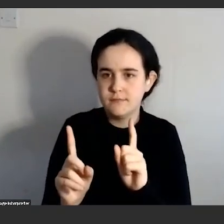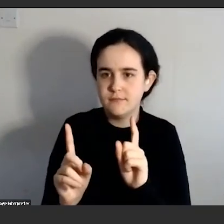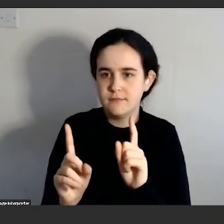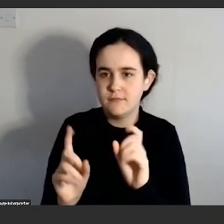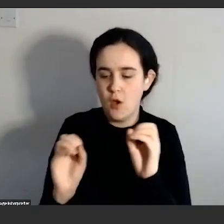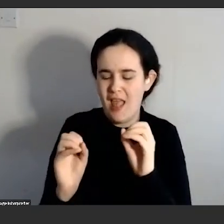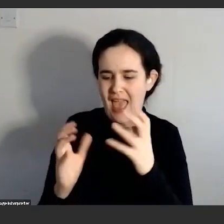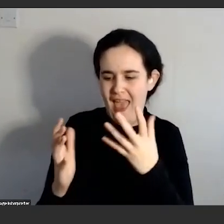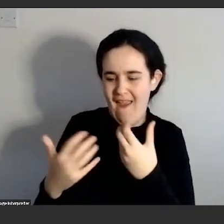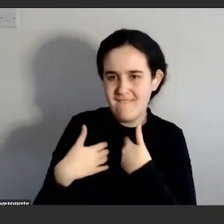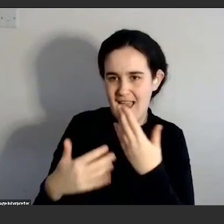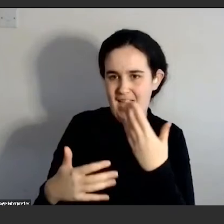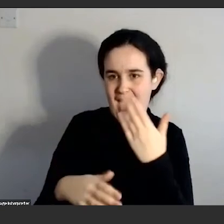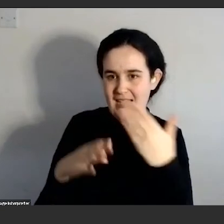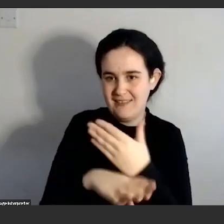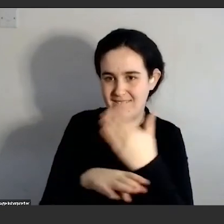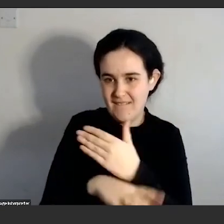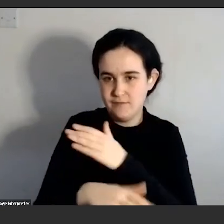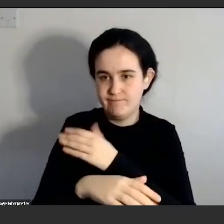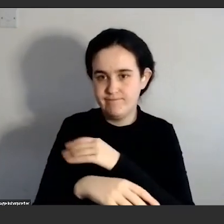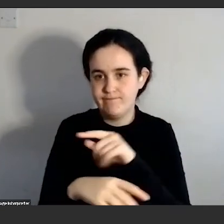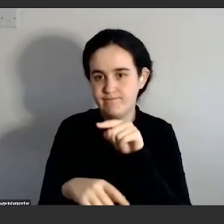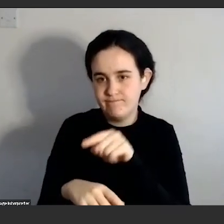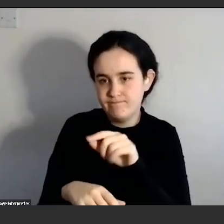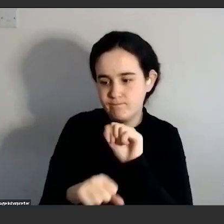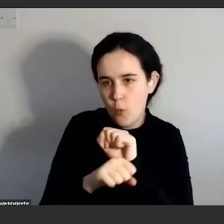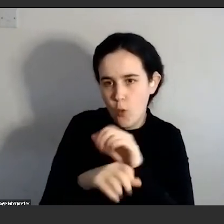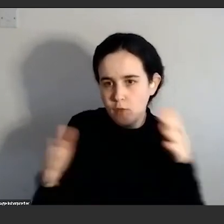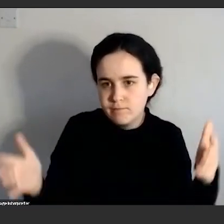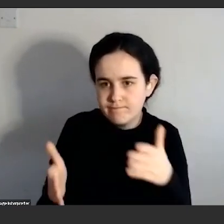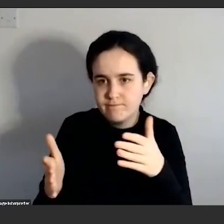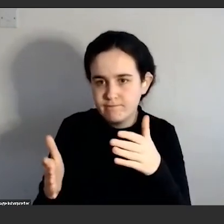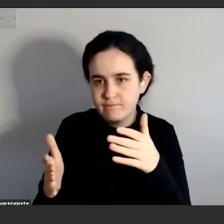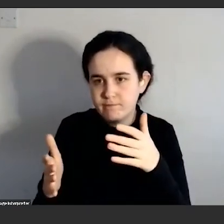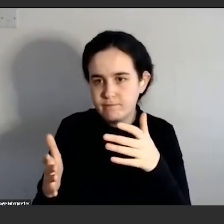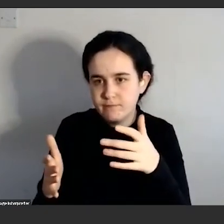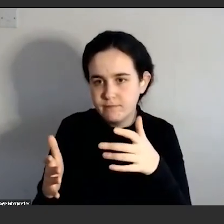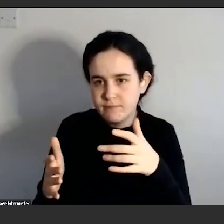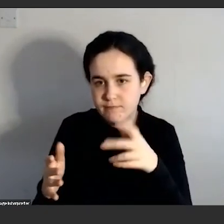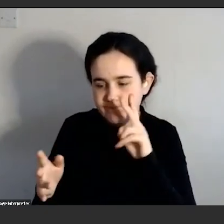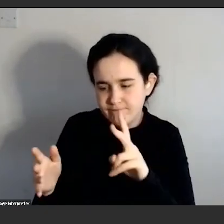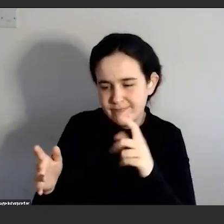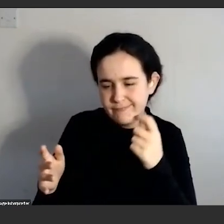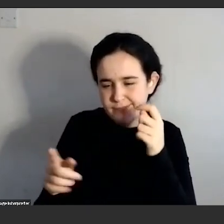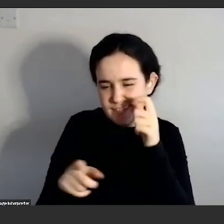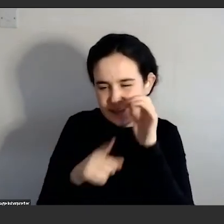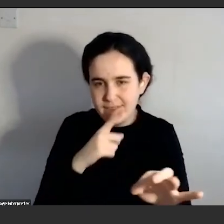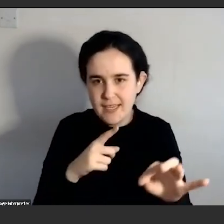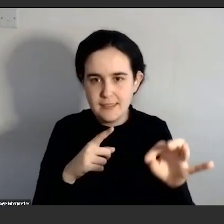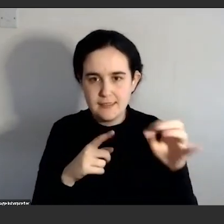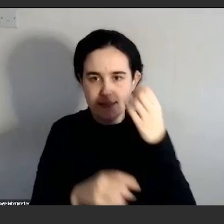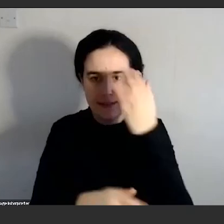small part of the populations, but they still need to be included, because otherwise we are not inclusive in whatever we are doing.